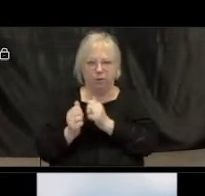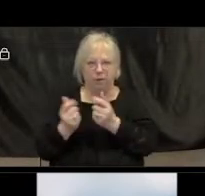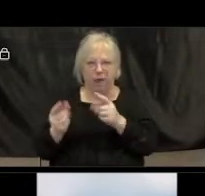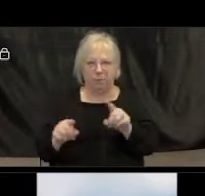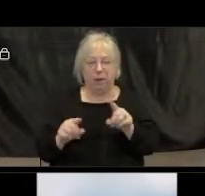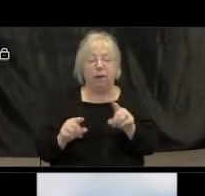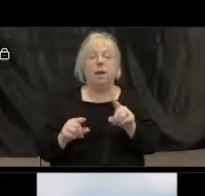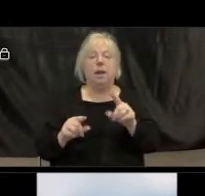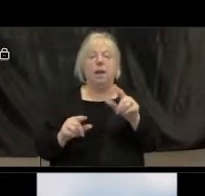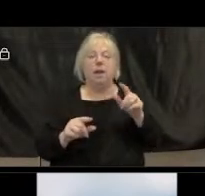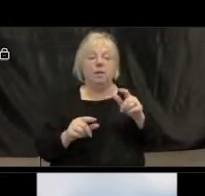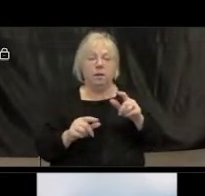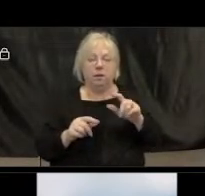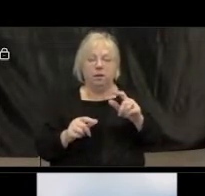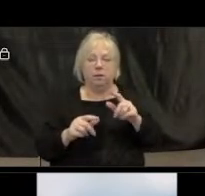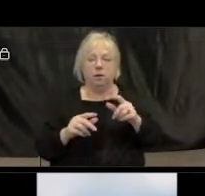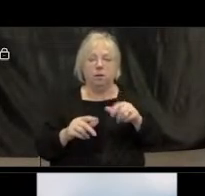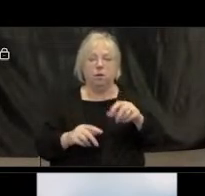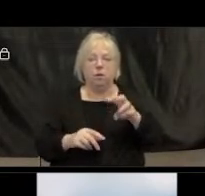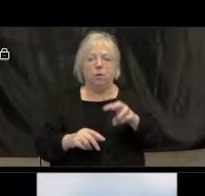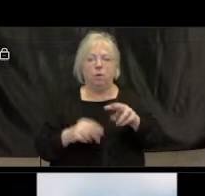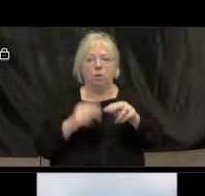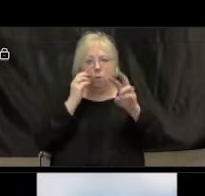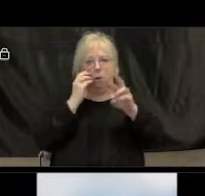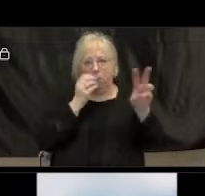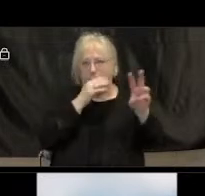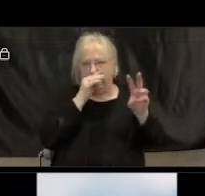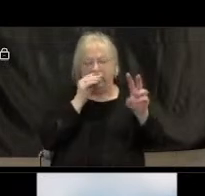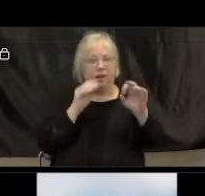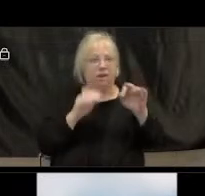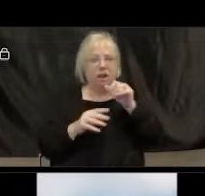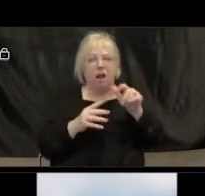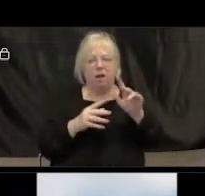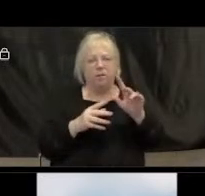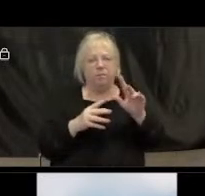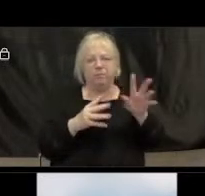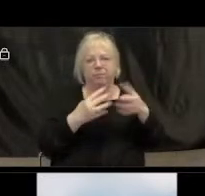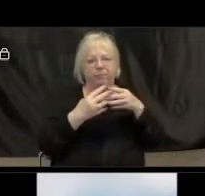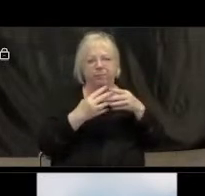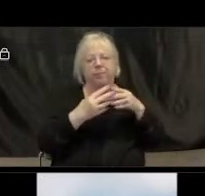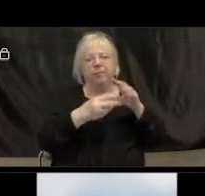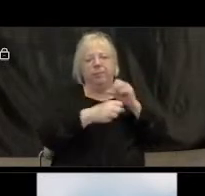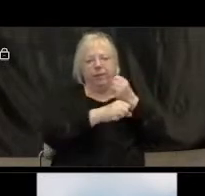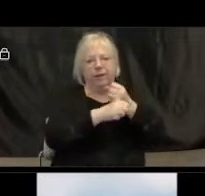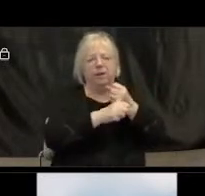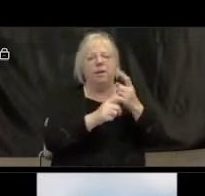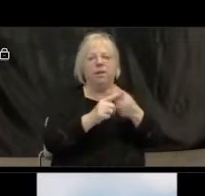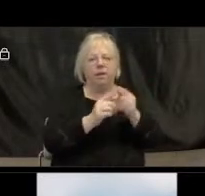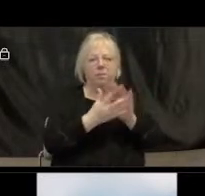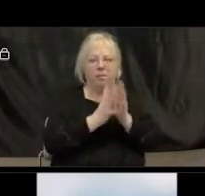large parking lot on the northwest corner will turn into a hangout spot for undesirable activities.